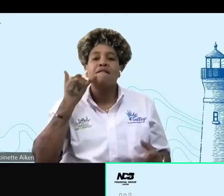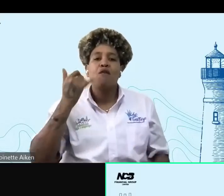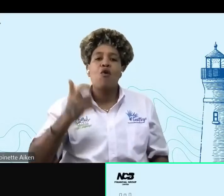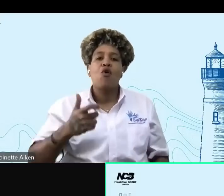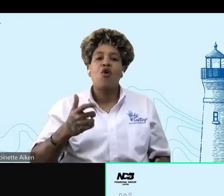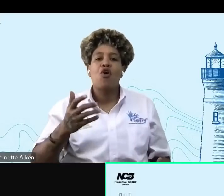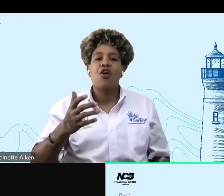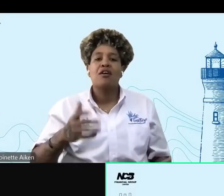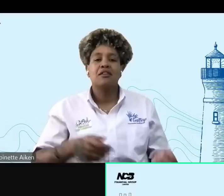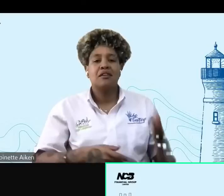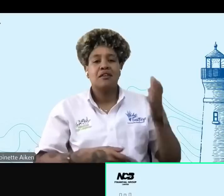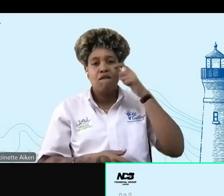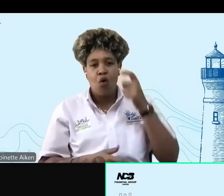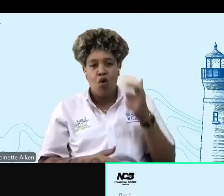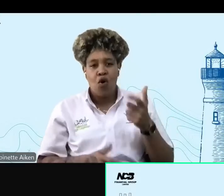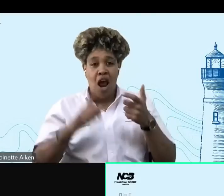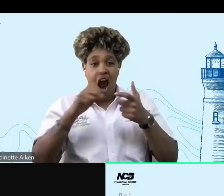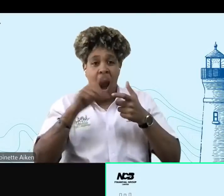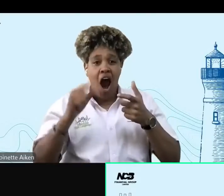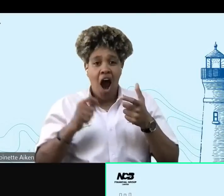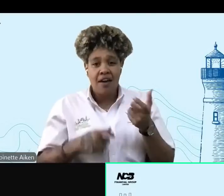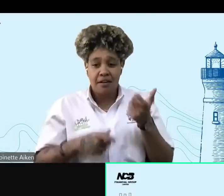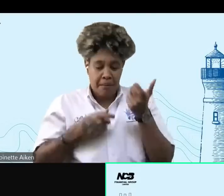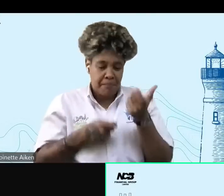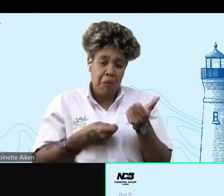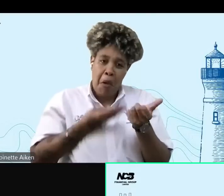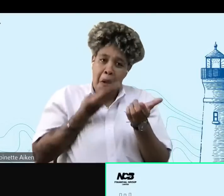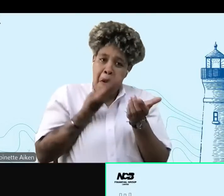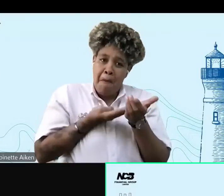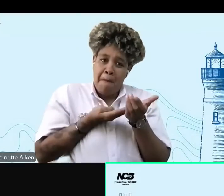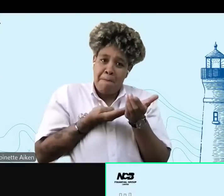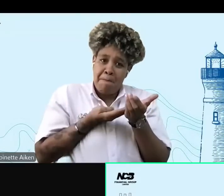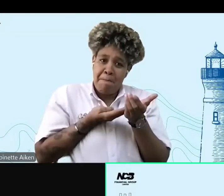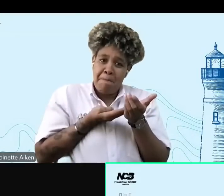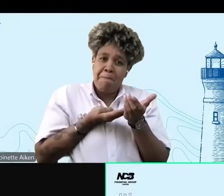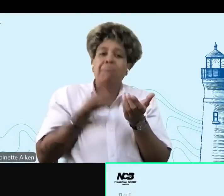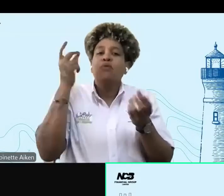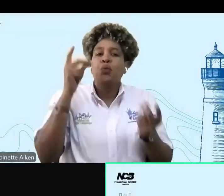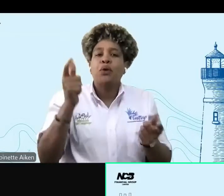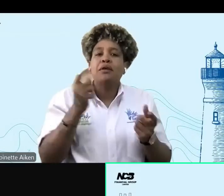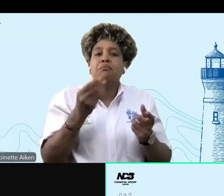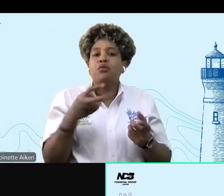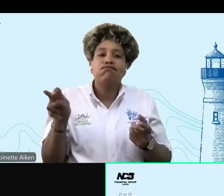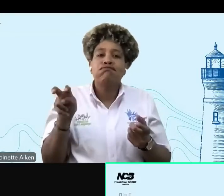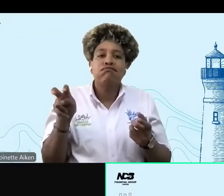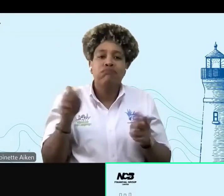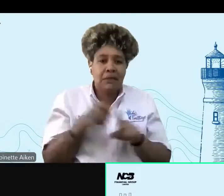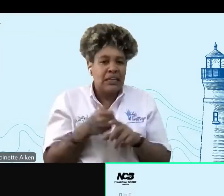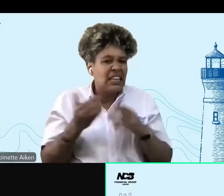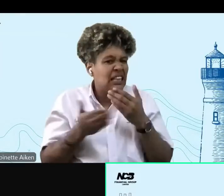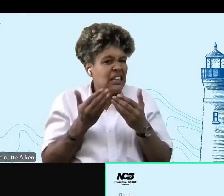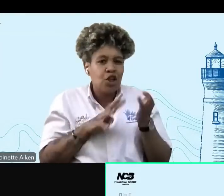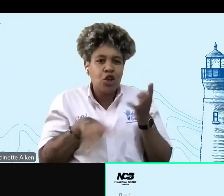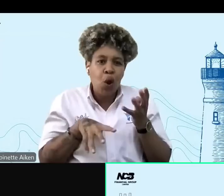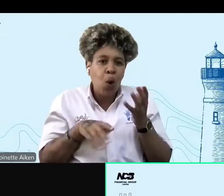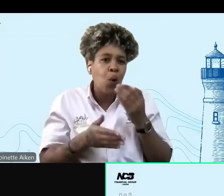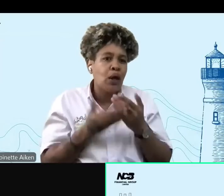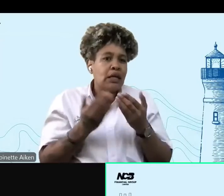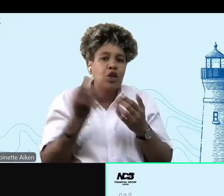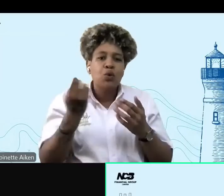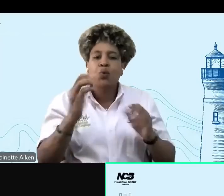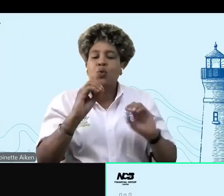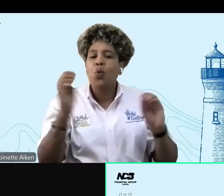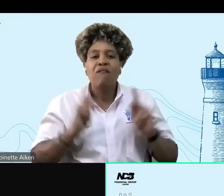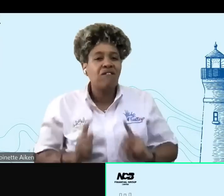against the customer's card and it will process your transaction for you immediately. Easy to download, easy to use, no physical